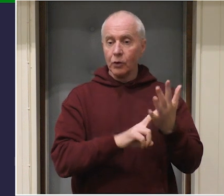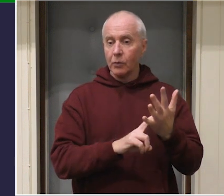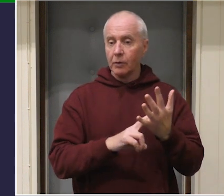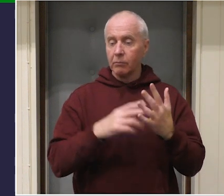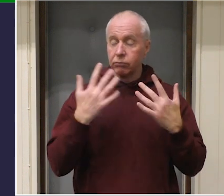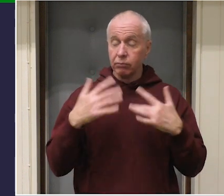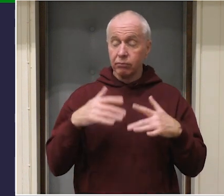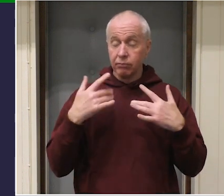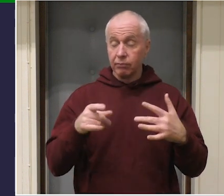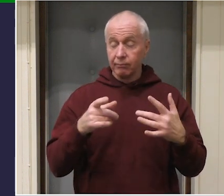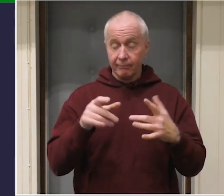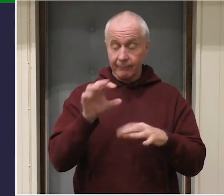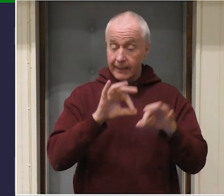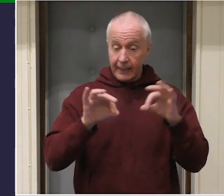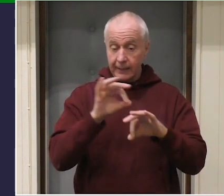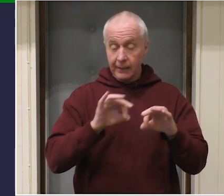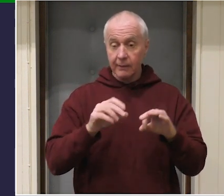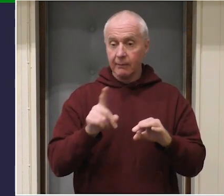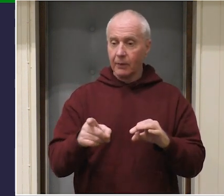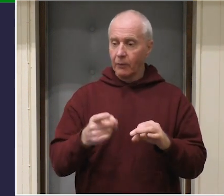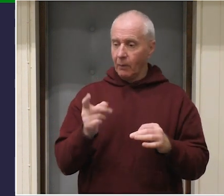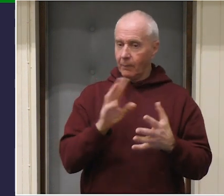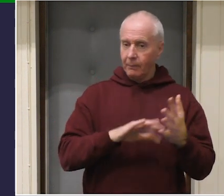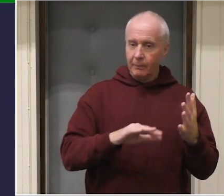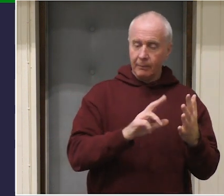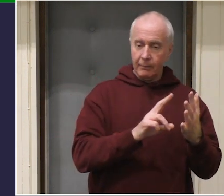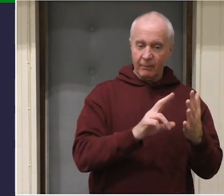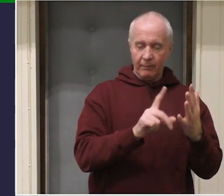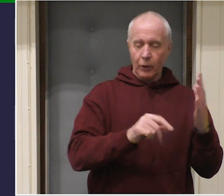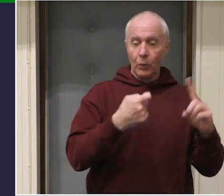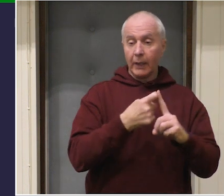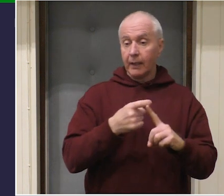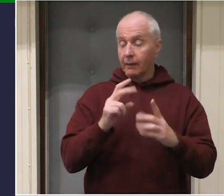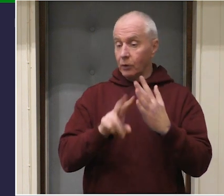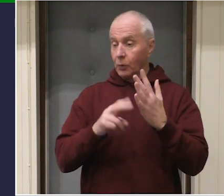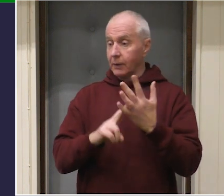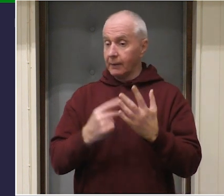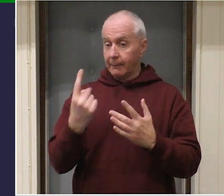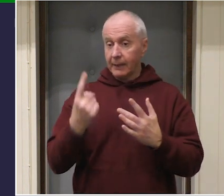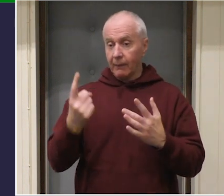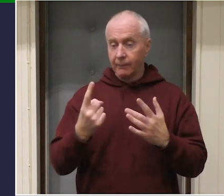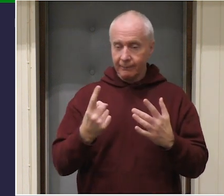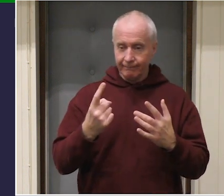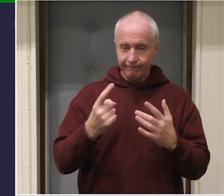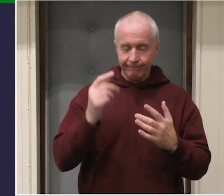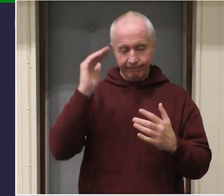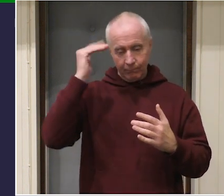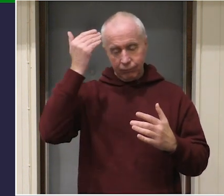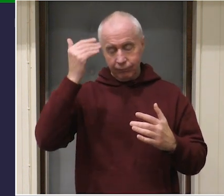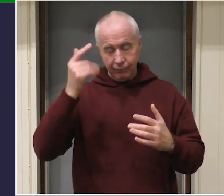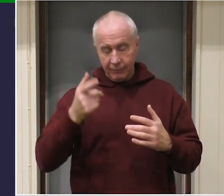the UK has ever produced. Now, Newton himself was slightly mad. He spent the majority of his time discussing and